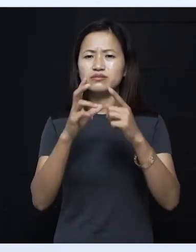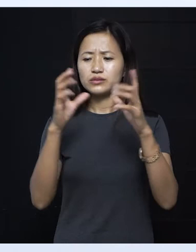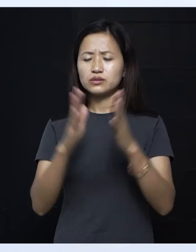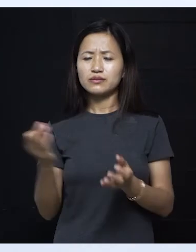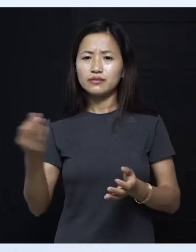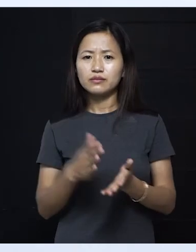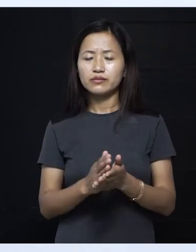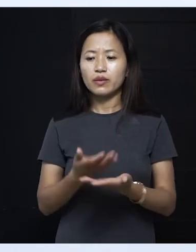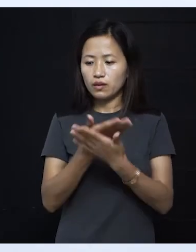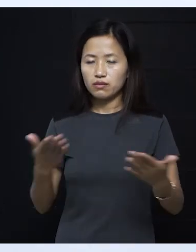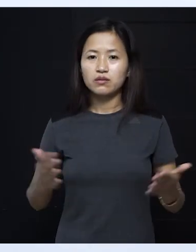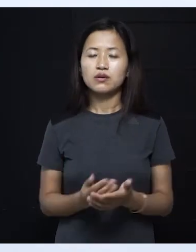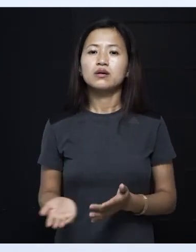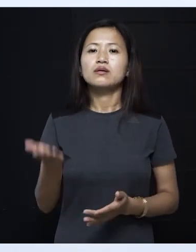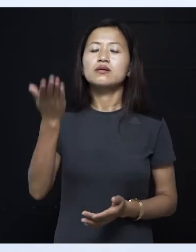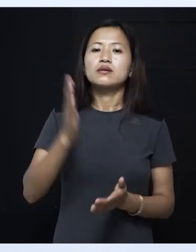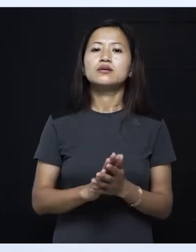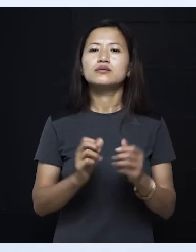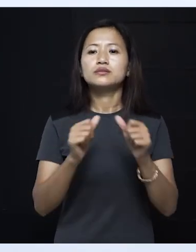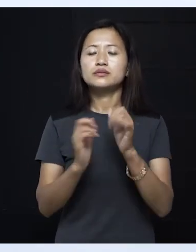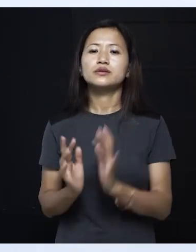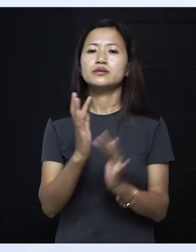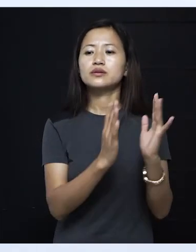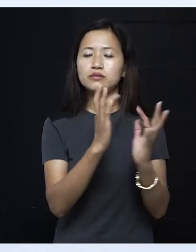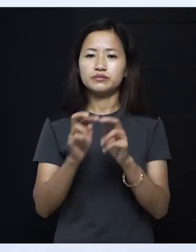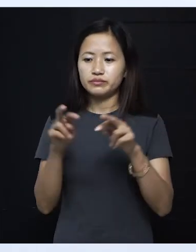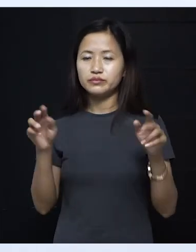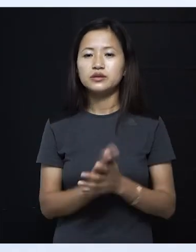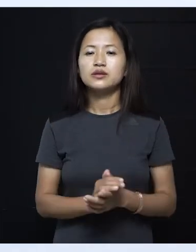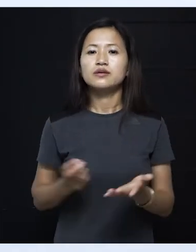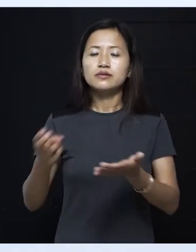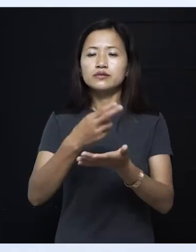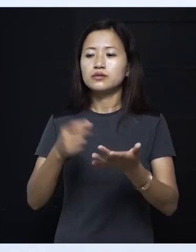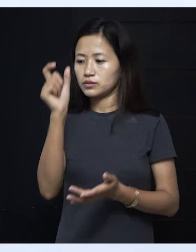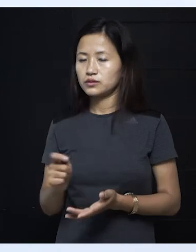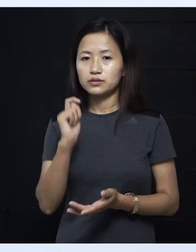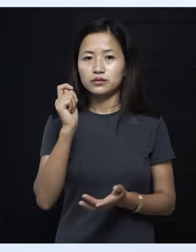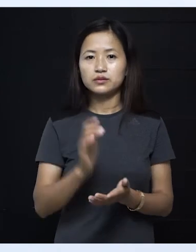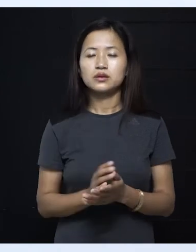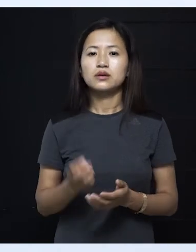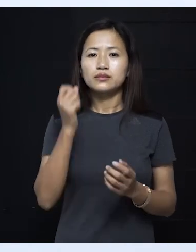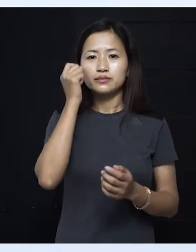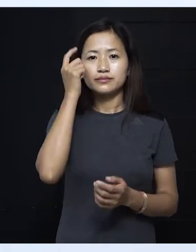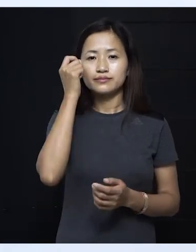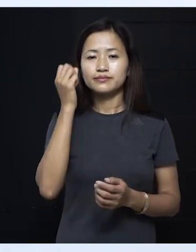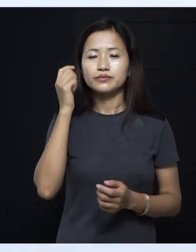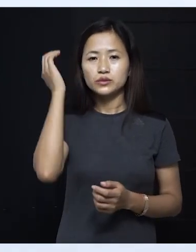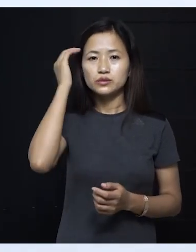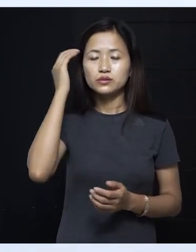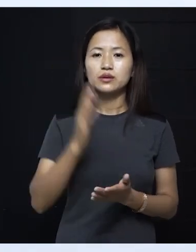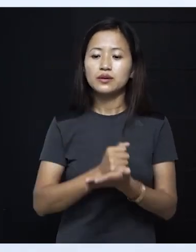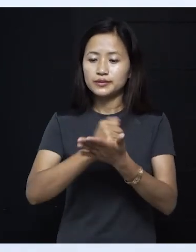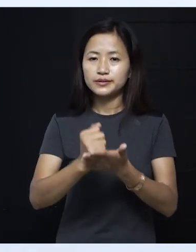new things, okay, that have come up in agriculture, so that the farmers, they will also be aware of it and they will